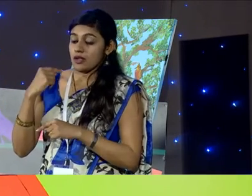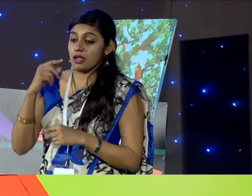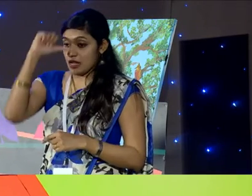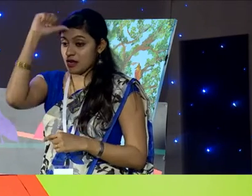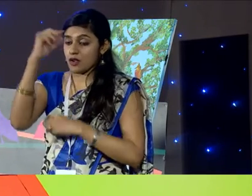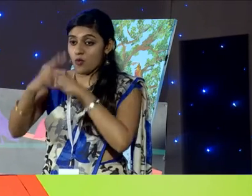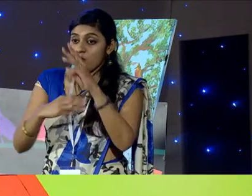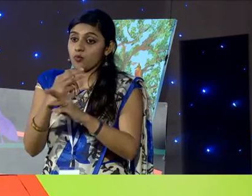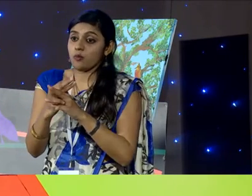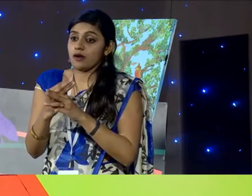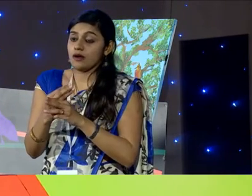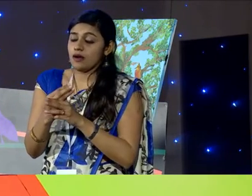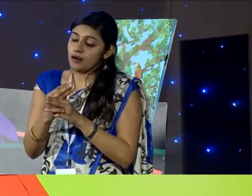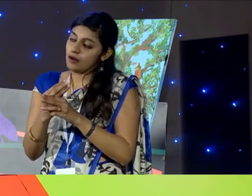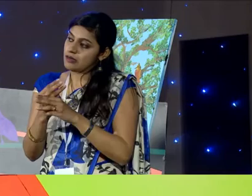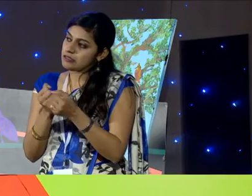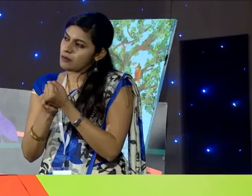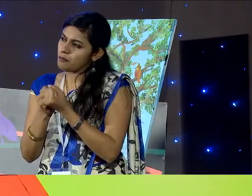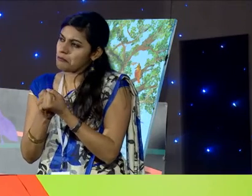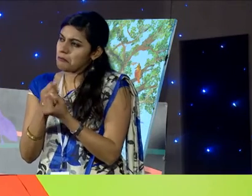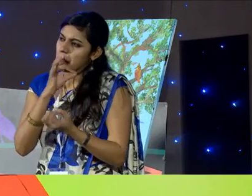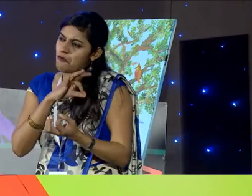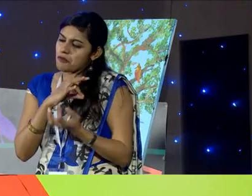deliberate asymmetry and focus on